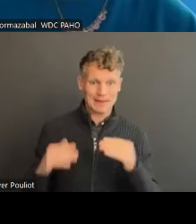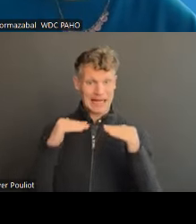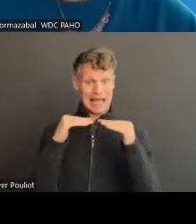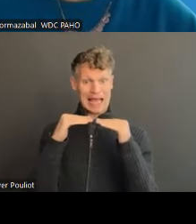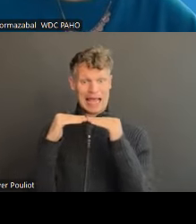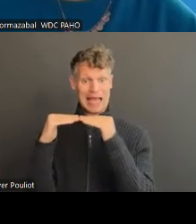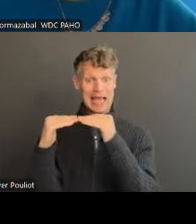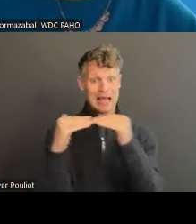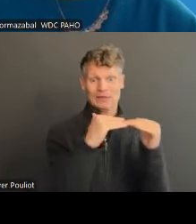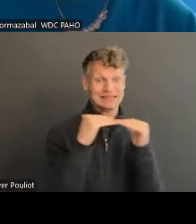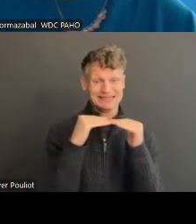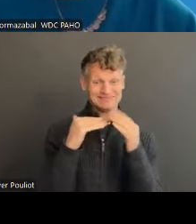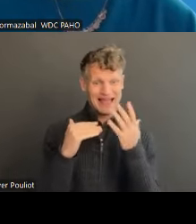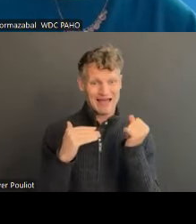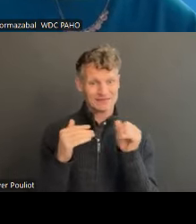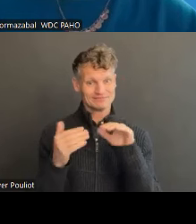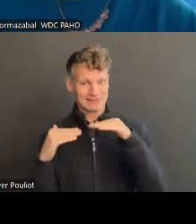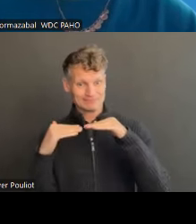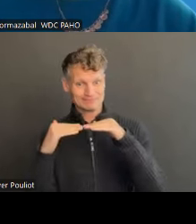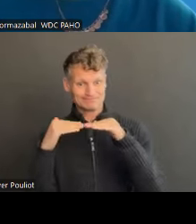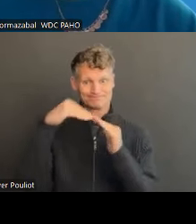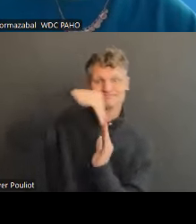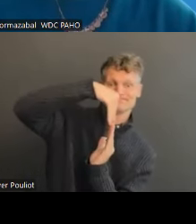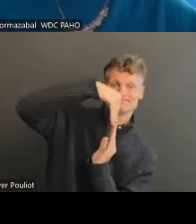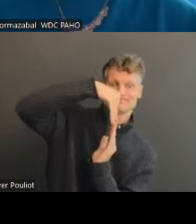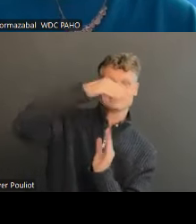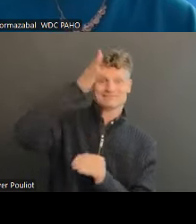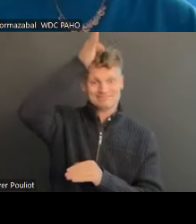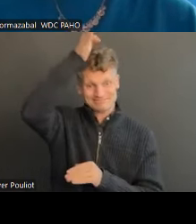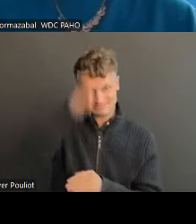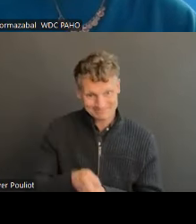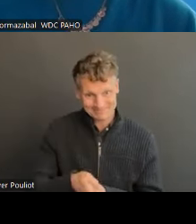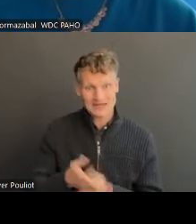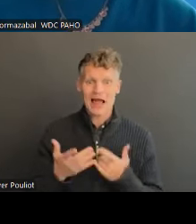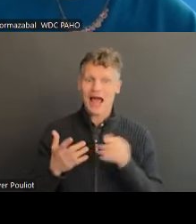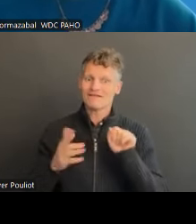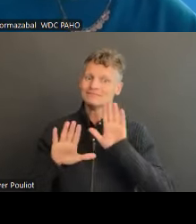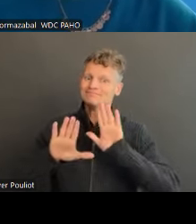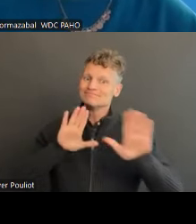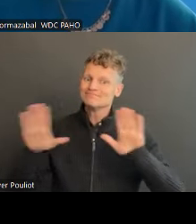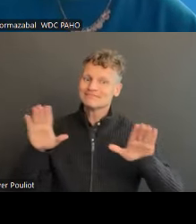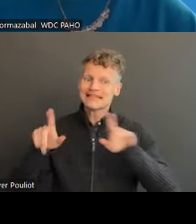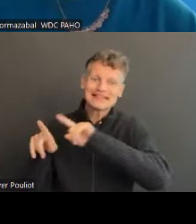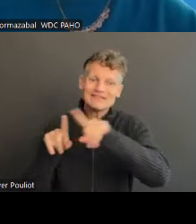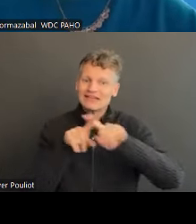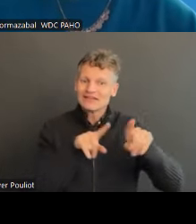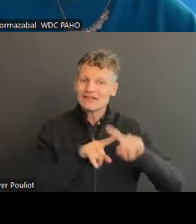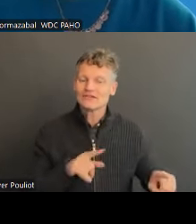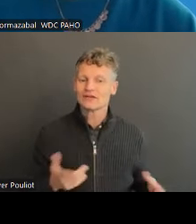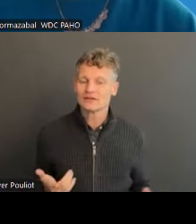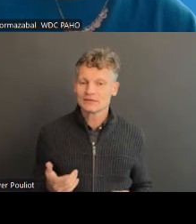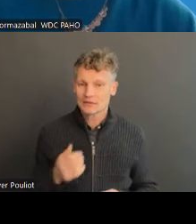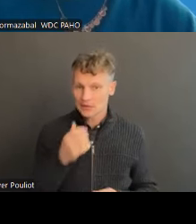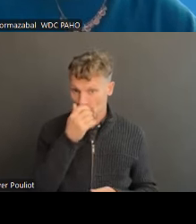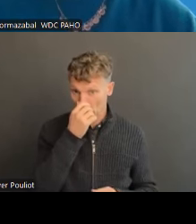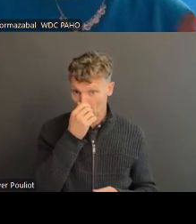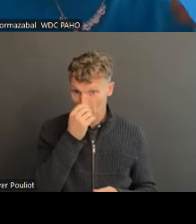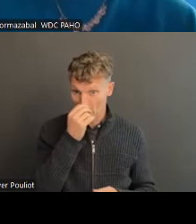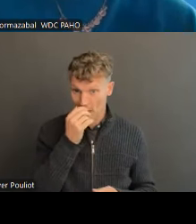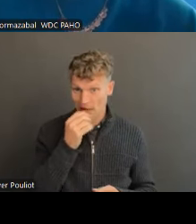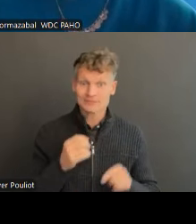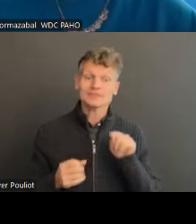are differences and we need to have different interventions that respond to those contexts. And we are talking specifically